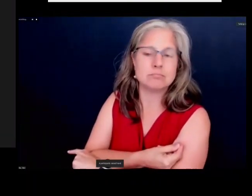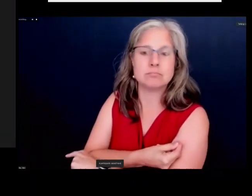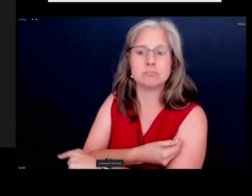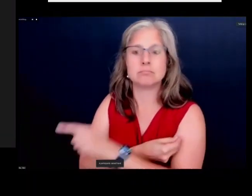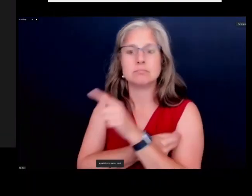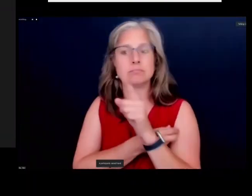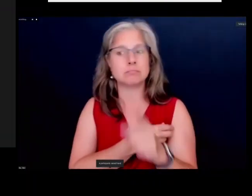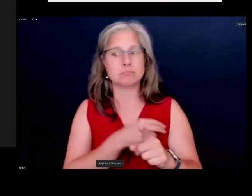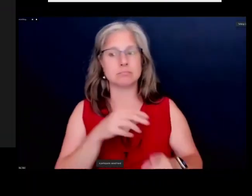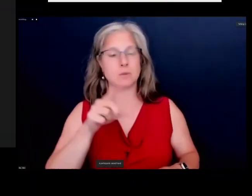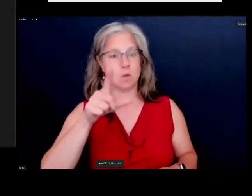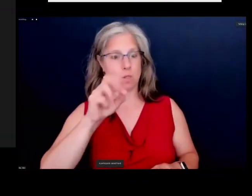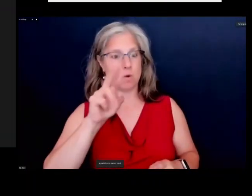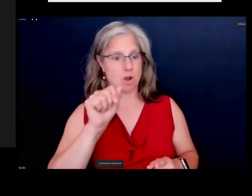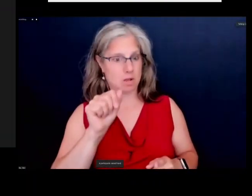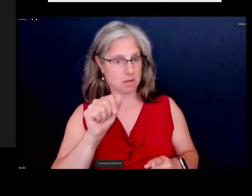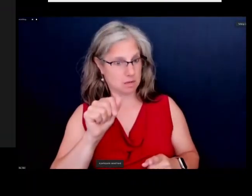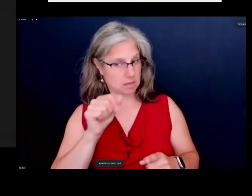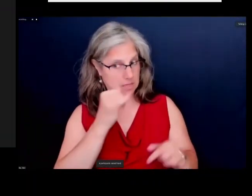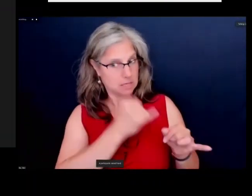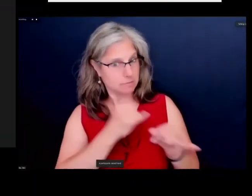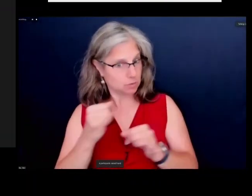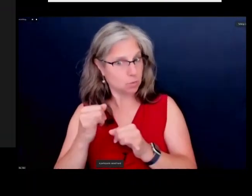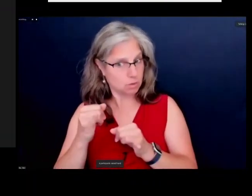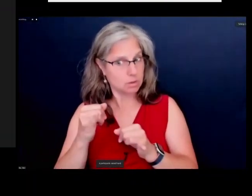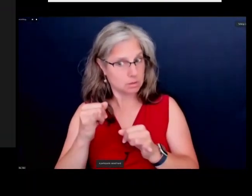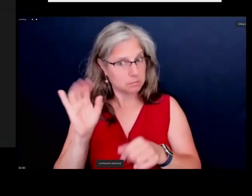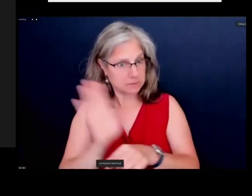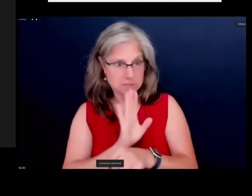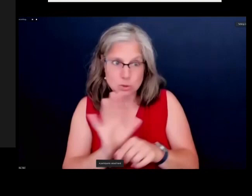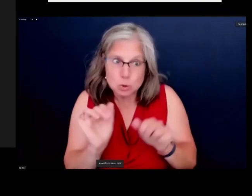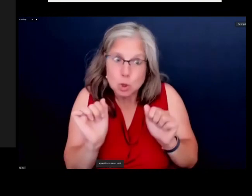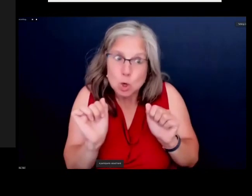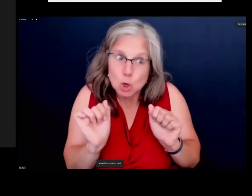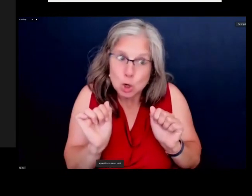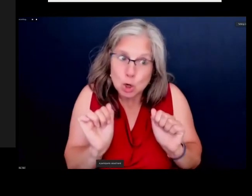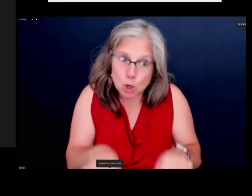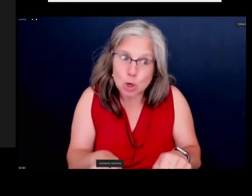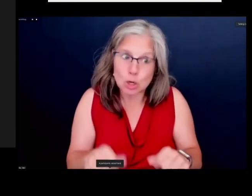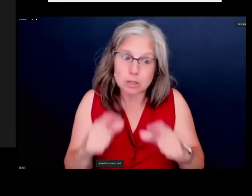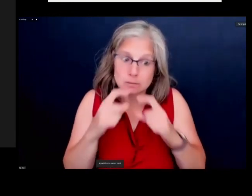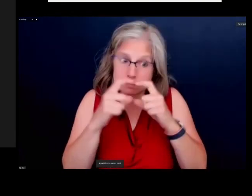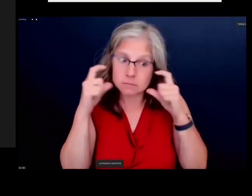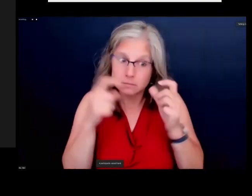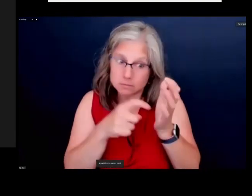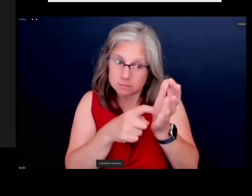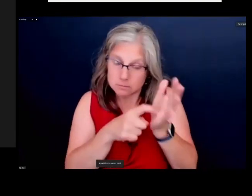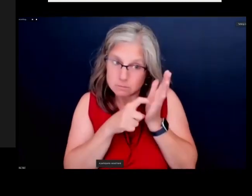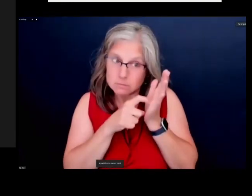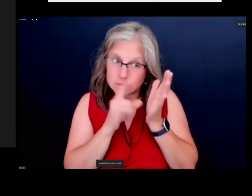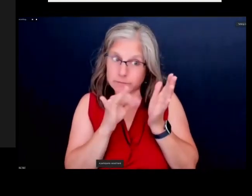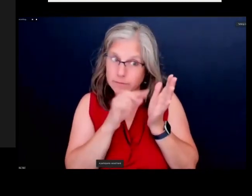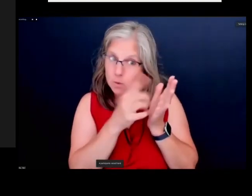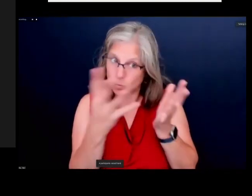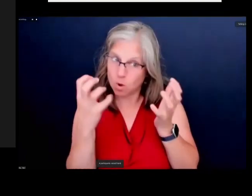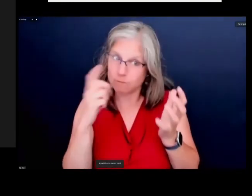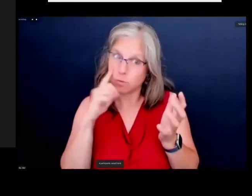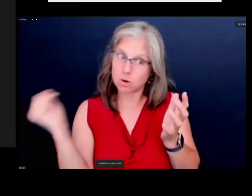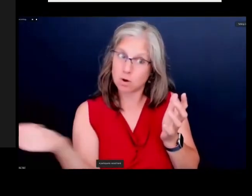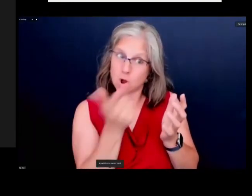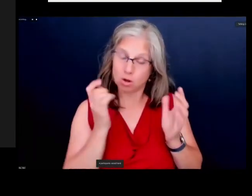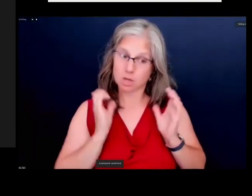Okay, and just to clarify, individual businesses though can, if they wanted to, resume mask requirements for